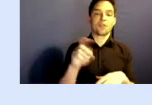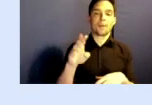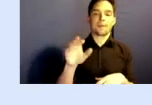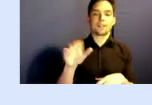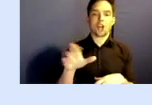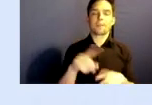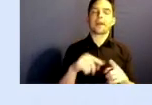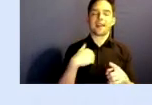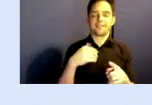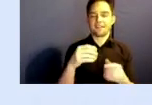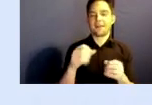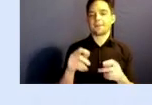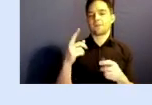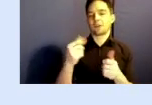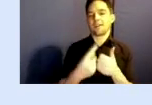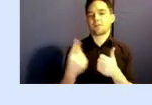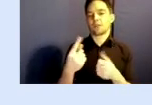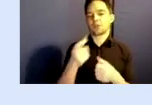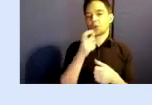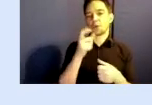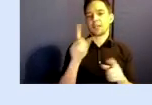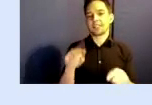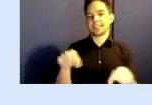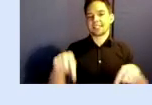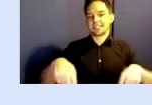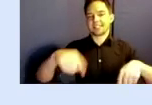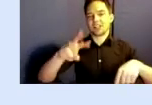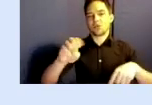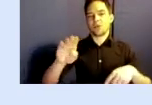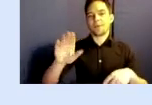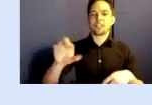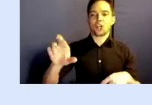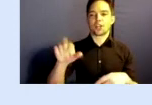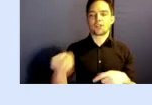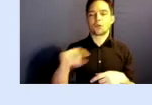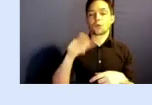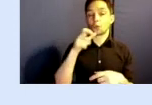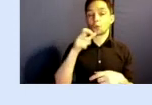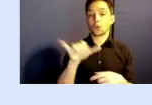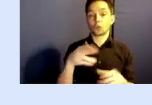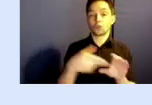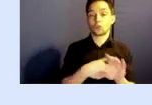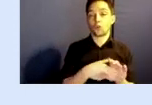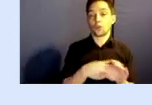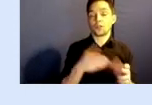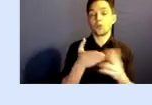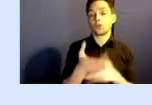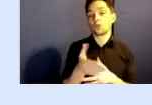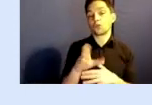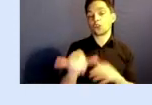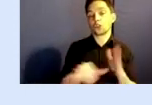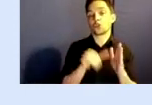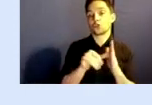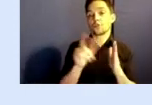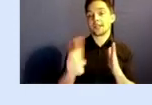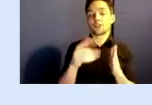for everyone who's attending this webinar, and also for those who join through YouTube later, to fill